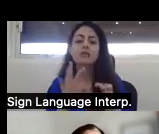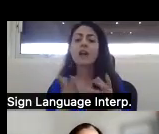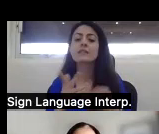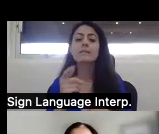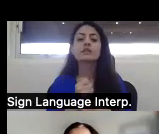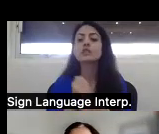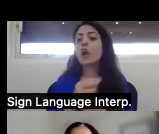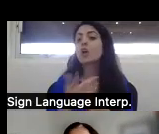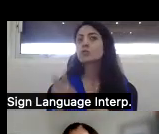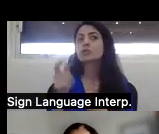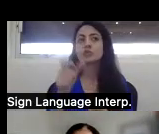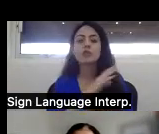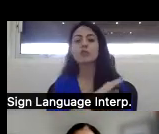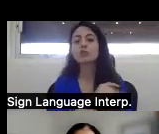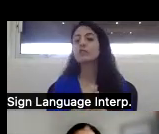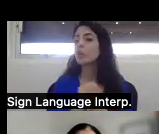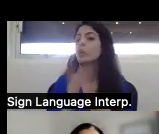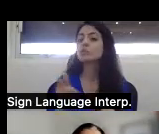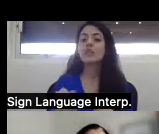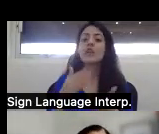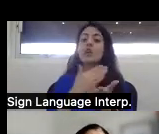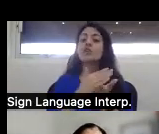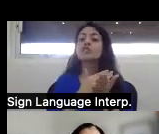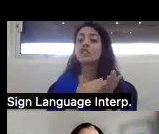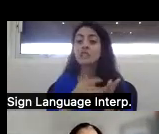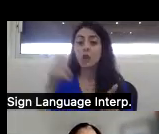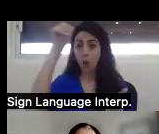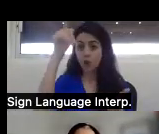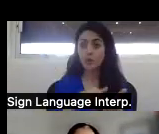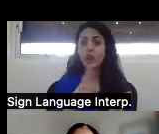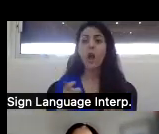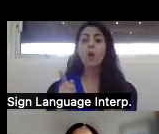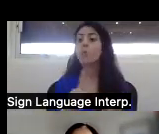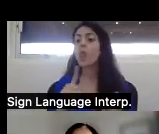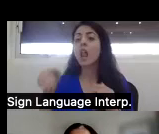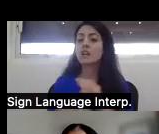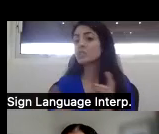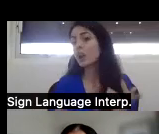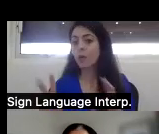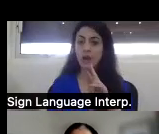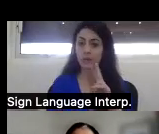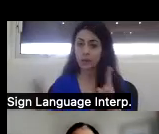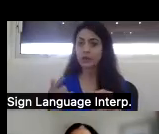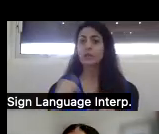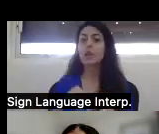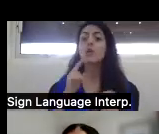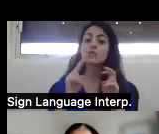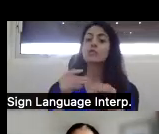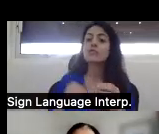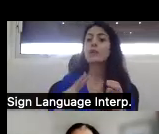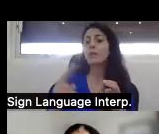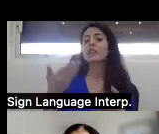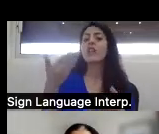security, it's very fragmented according to the profession. And there are monthly assistance programs, National Aid Fund,